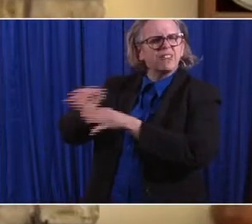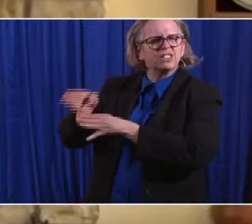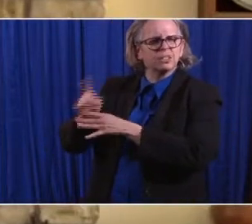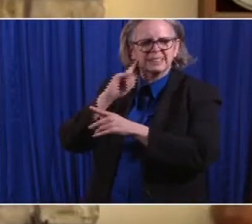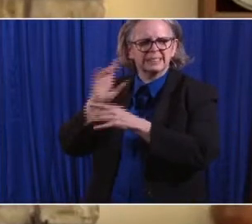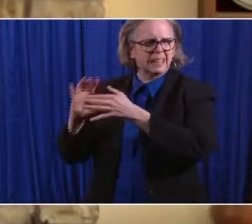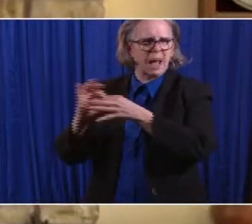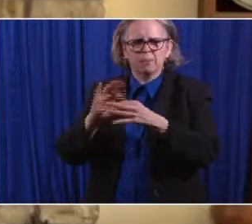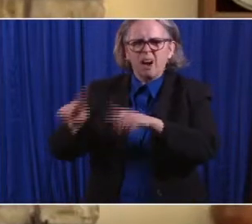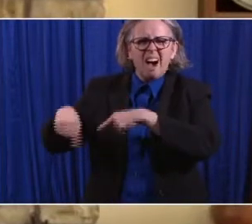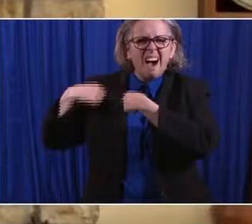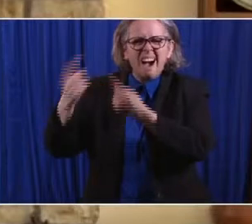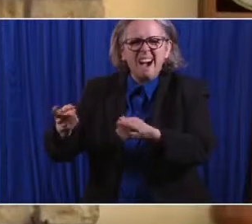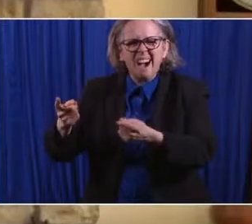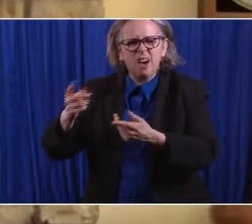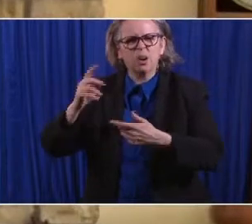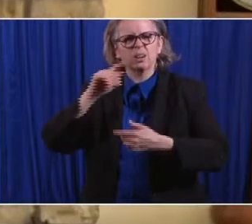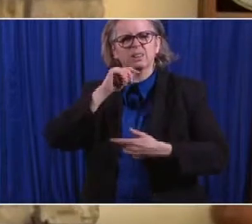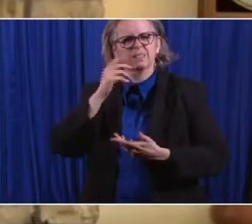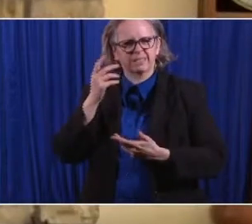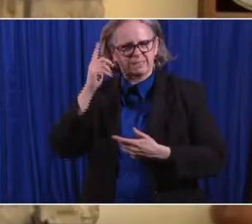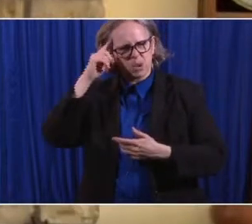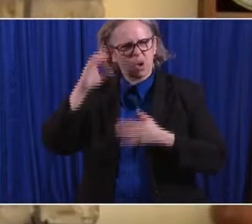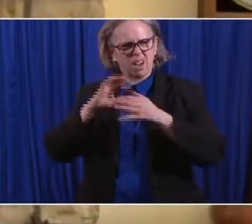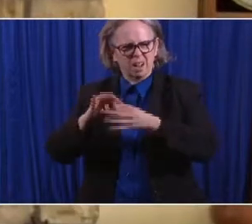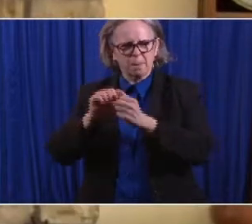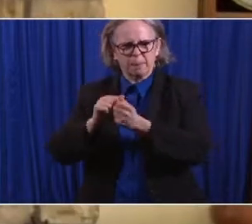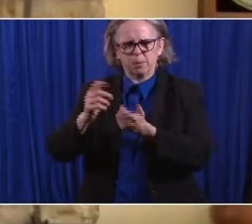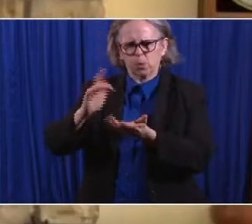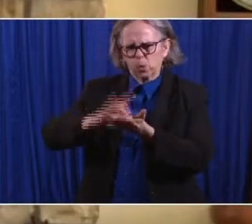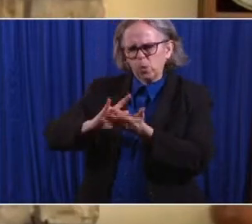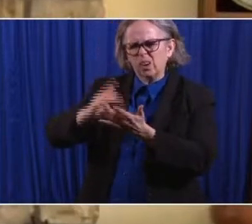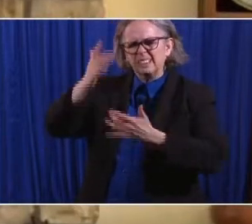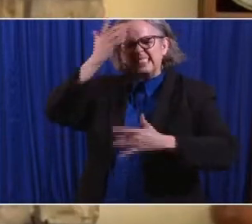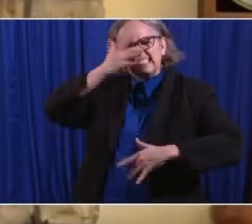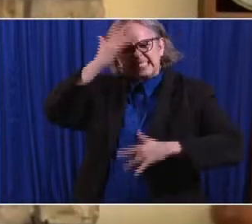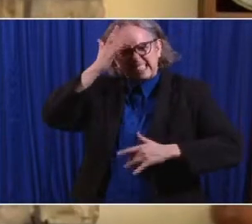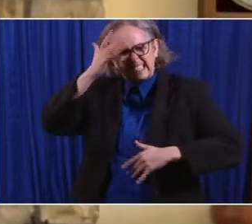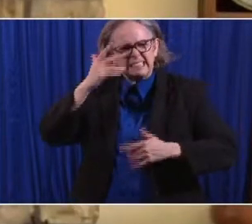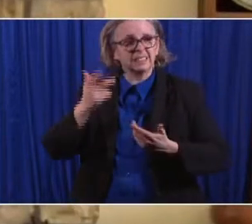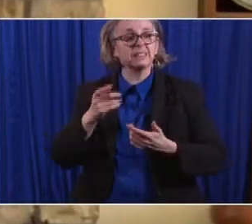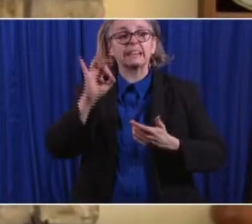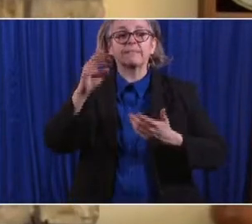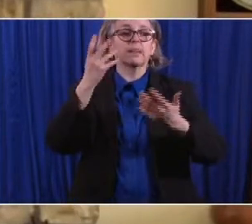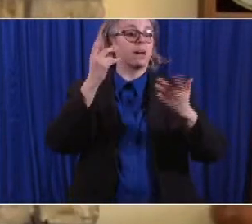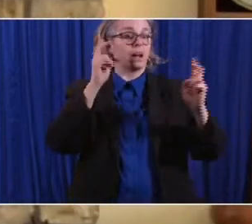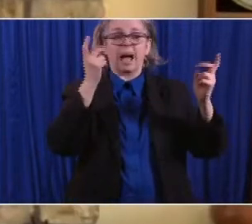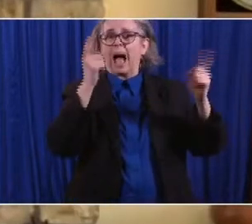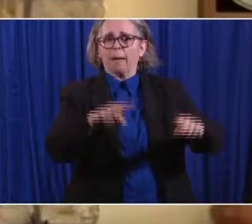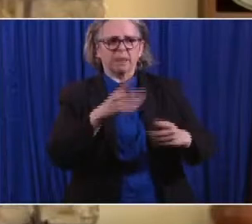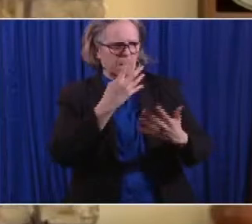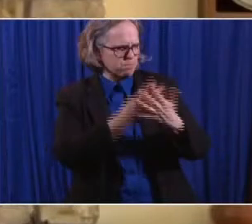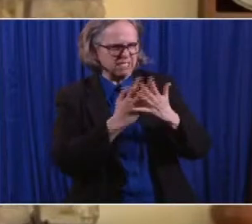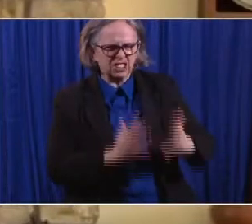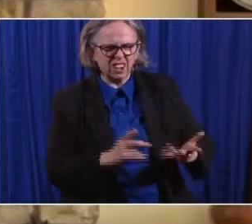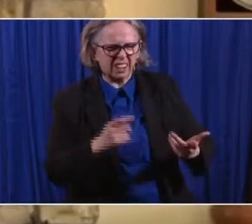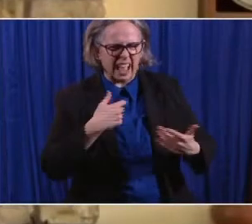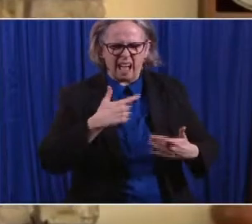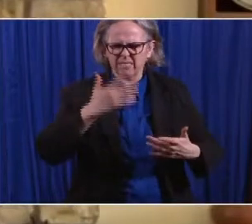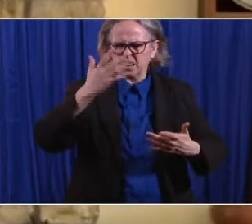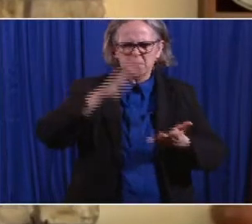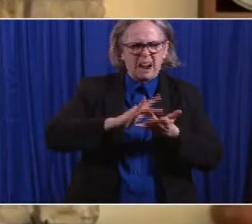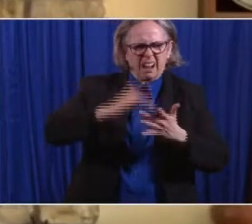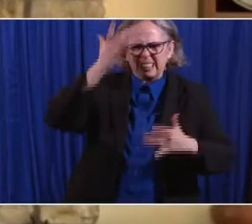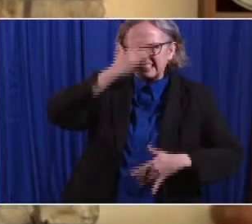place before. Anybody in prison was eligible if they hit that medical group. So that's what